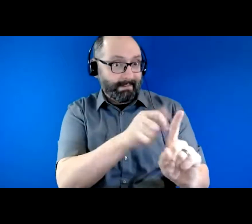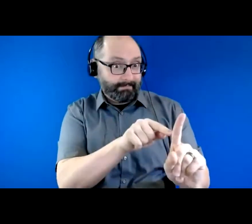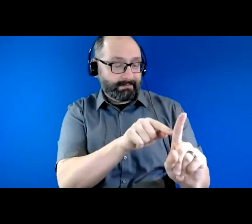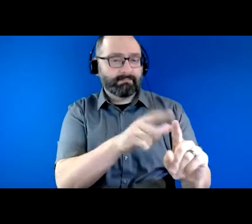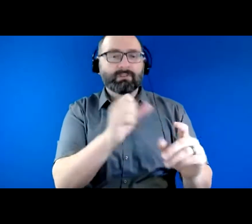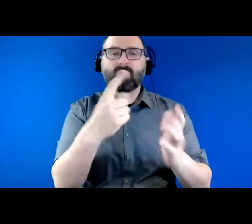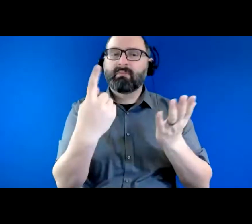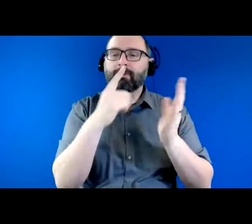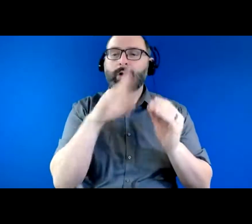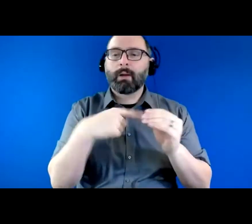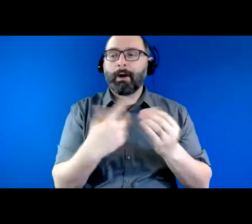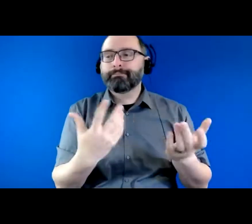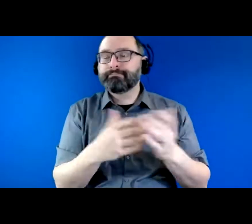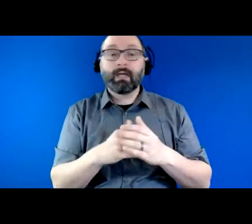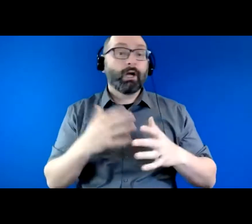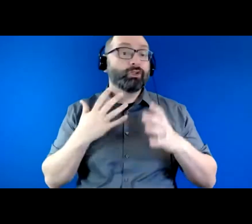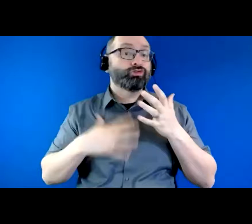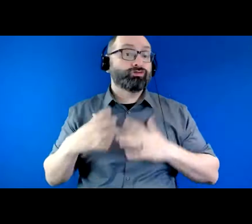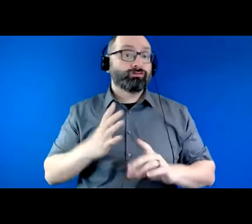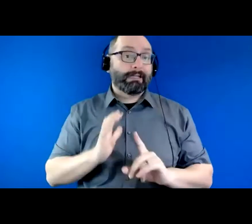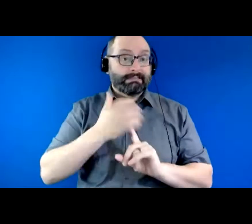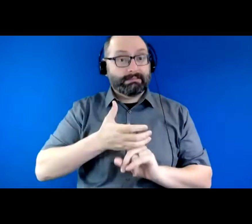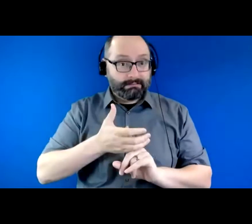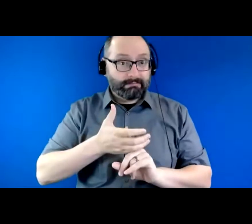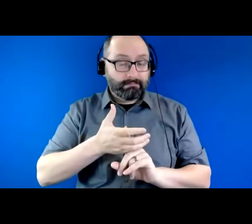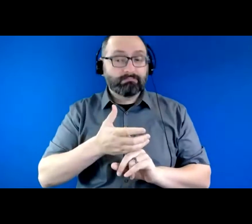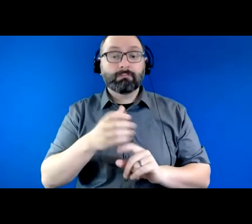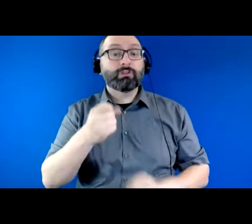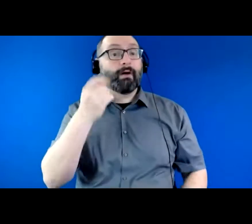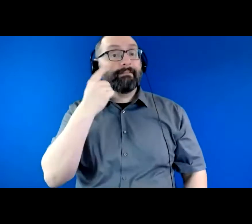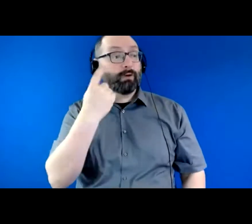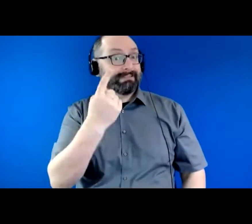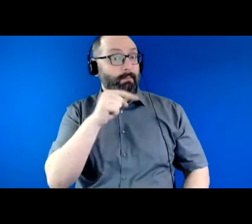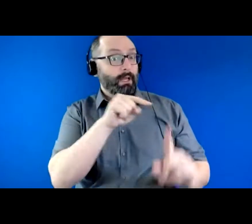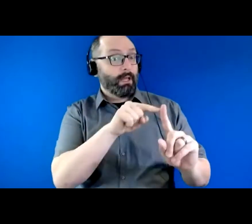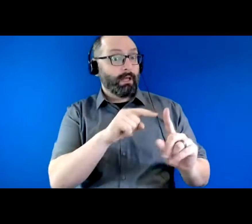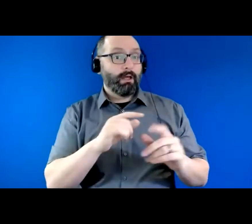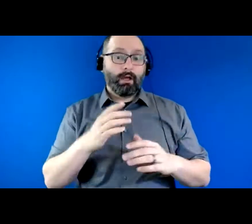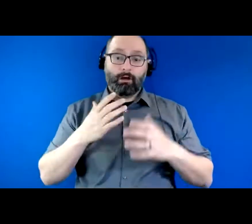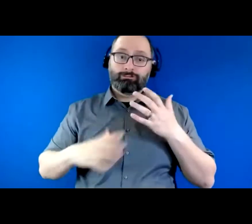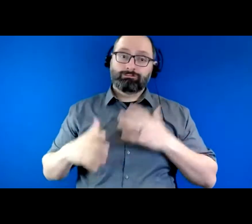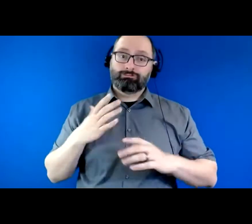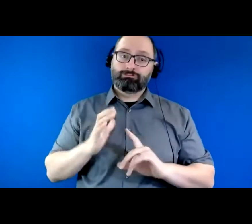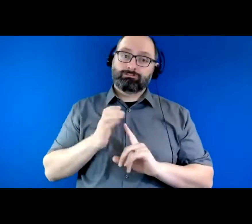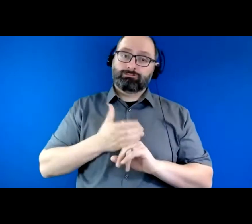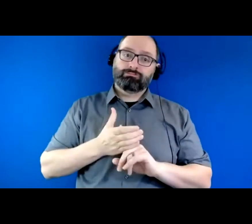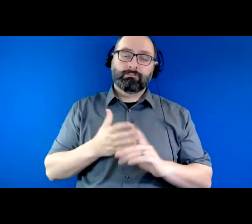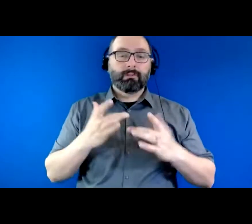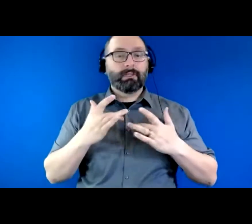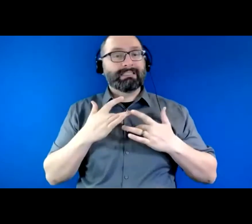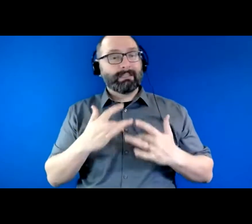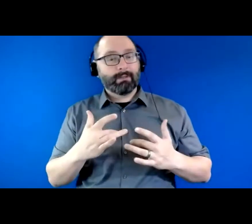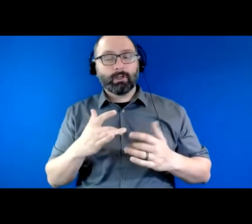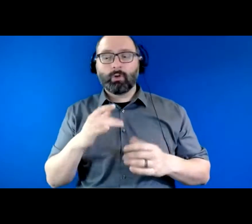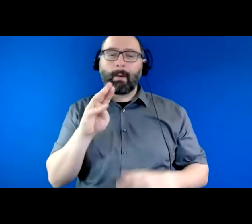talk about, I'll do like dressing as an example. So for somebody getting dressed, kind of a typical person or just kind of